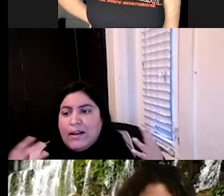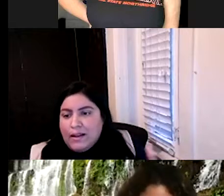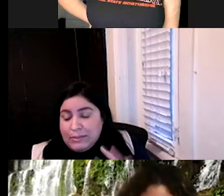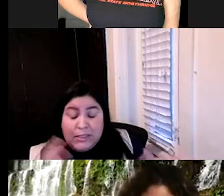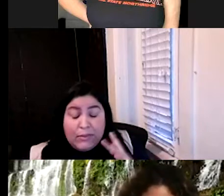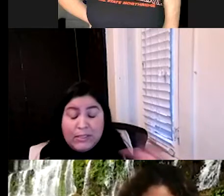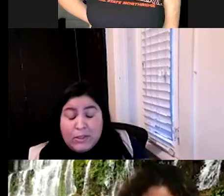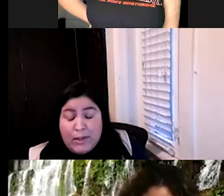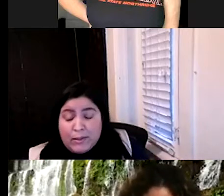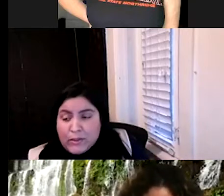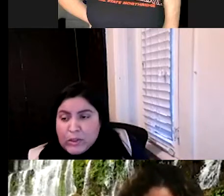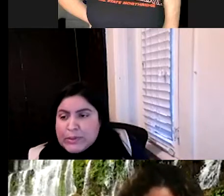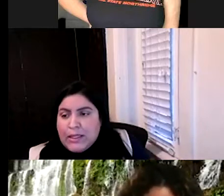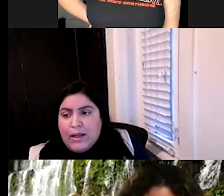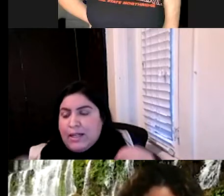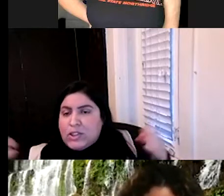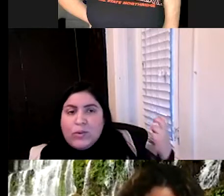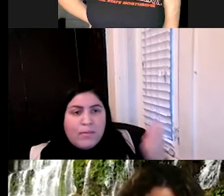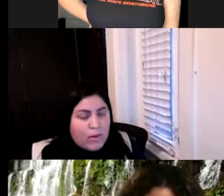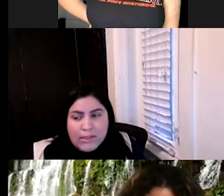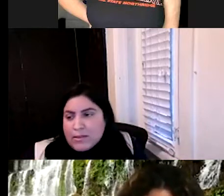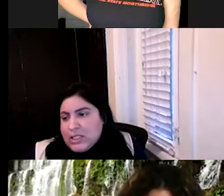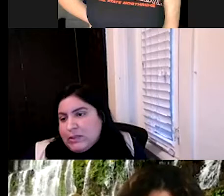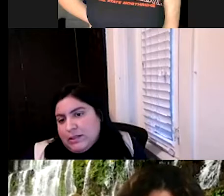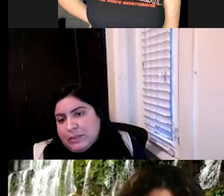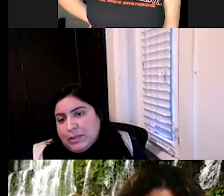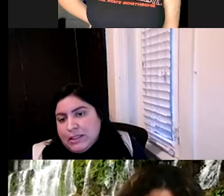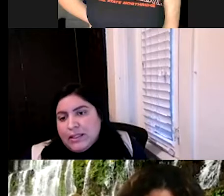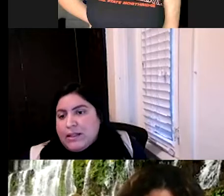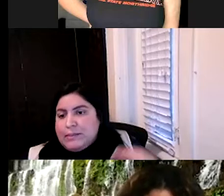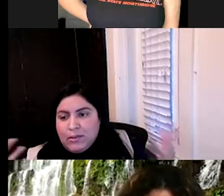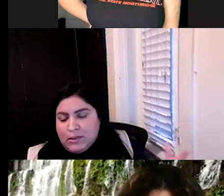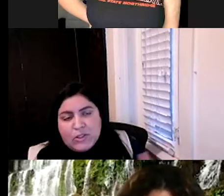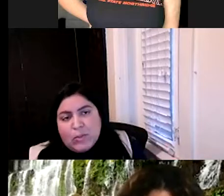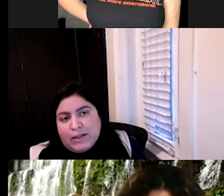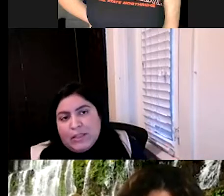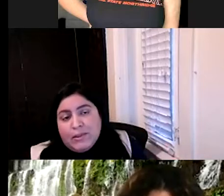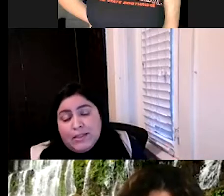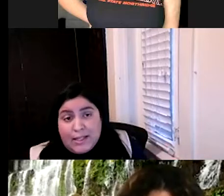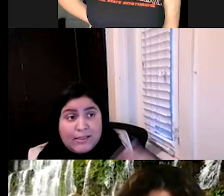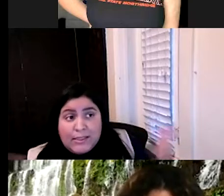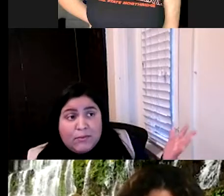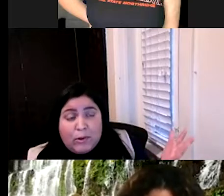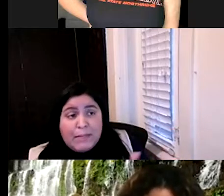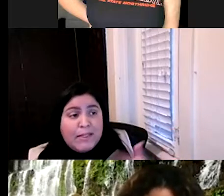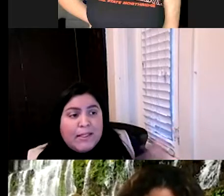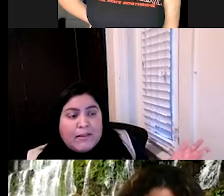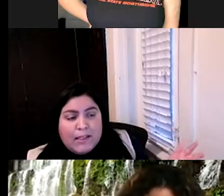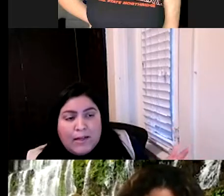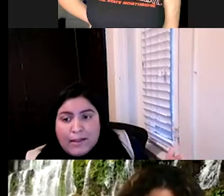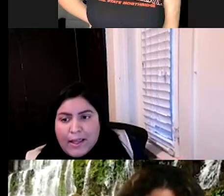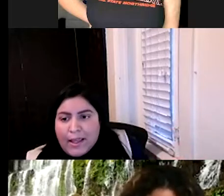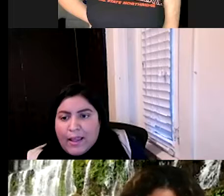America, different Central American groups, to immersing ourselves in the community, the Central American communities that exist for many, many